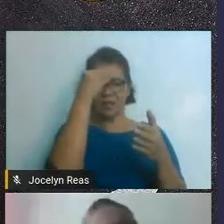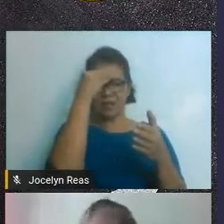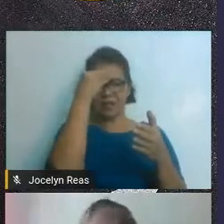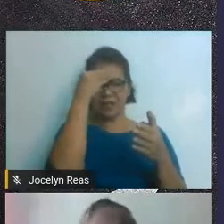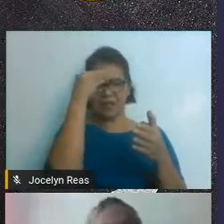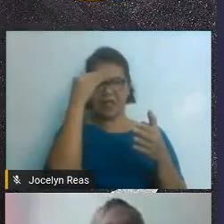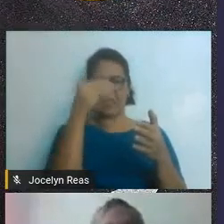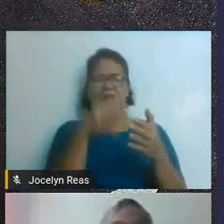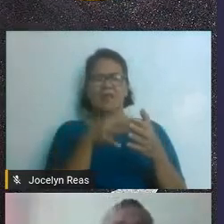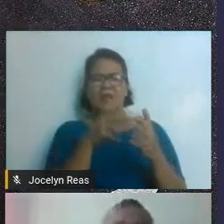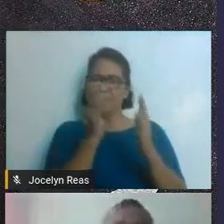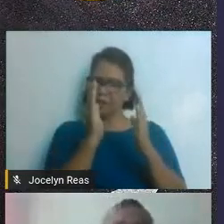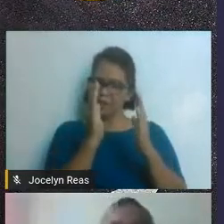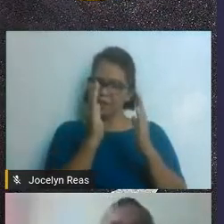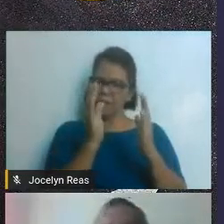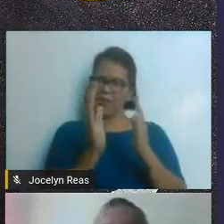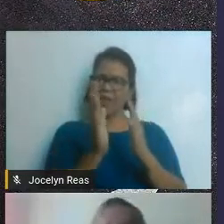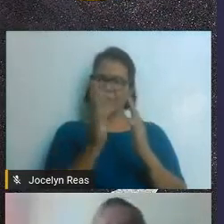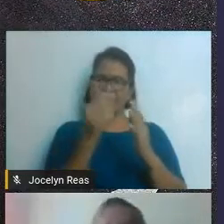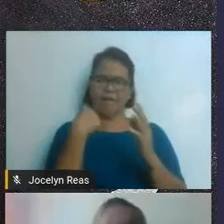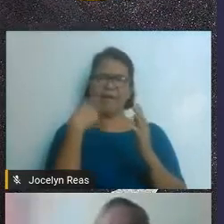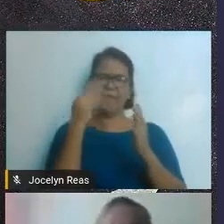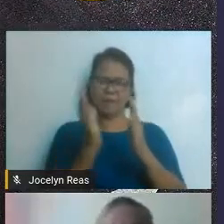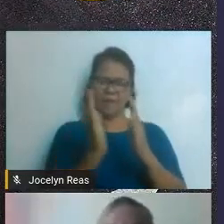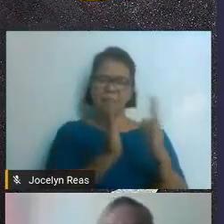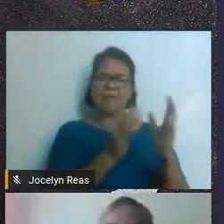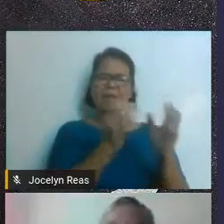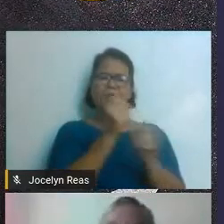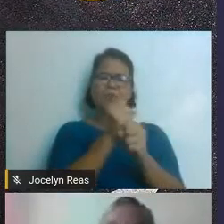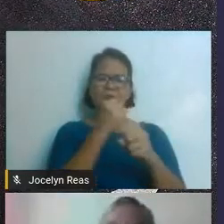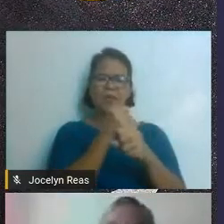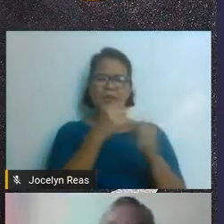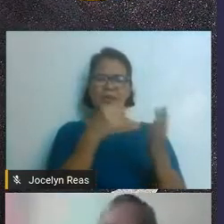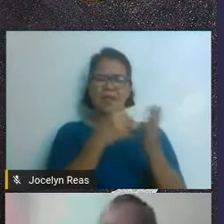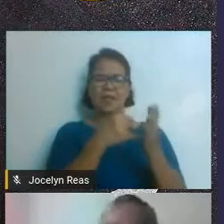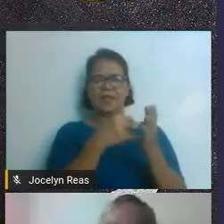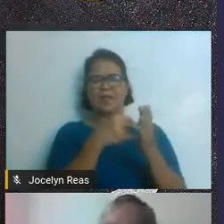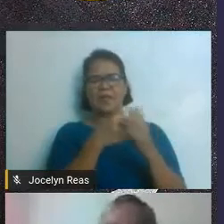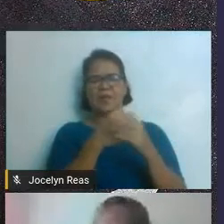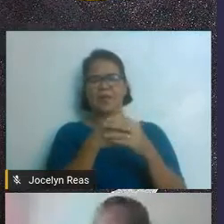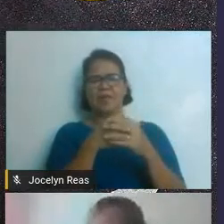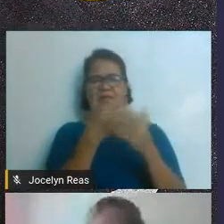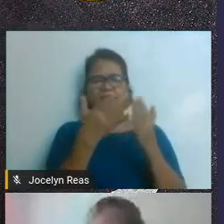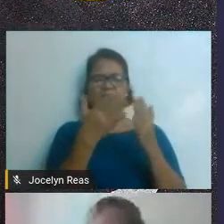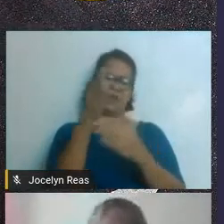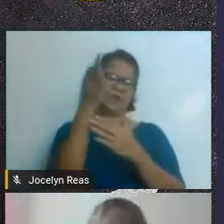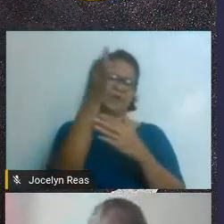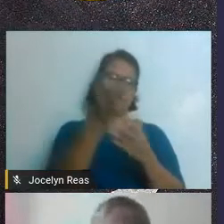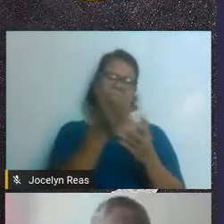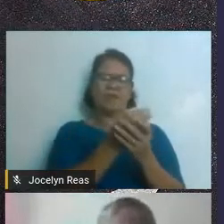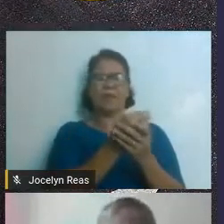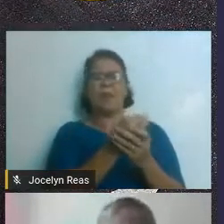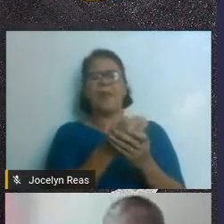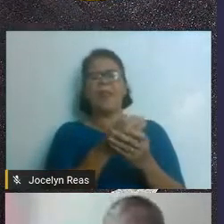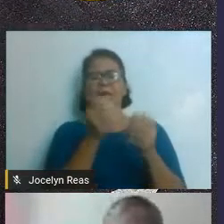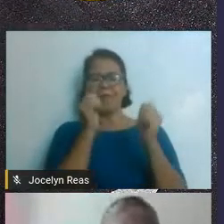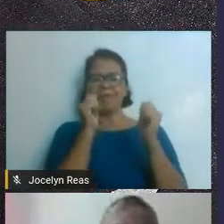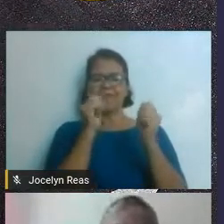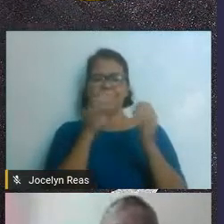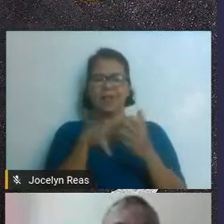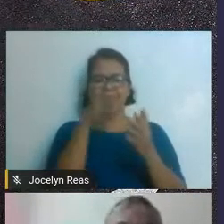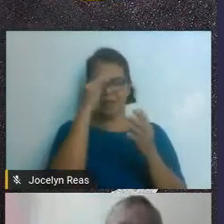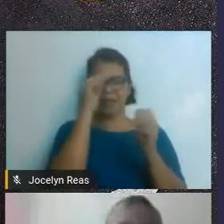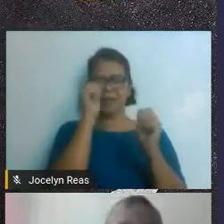will use. Ang sinasabi natin, the learning resources will be converted, mamaya sasabihin ko pa yan, but I'm saying it, will